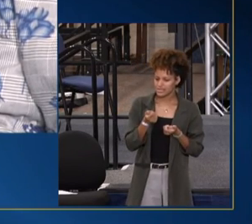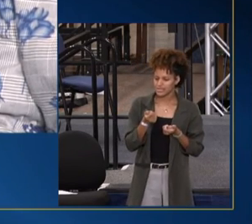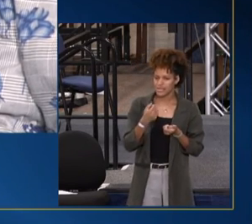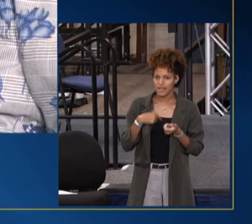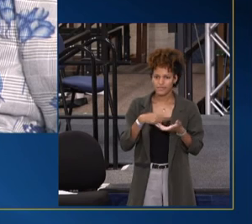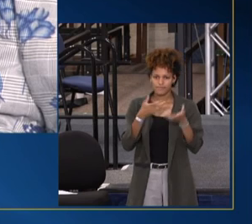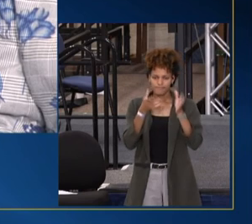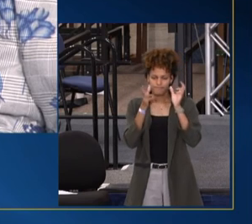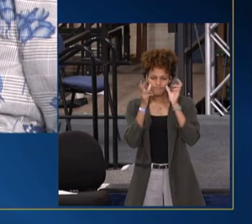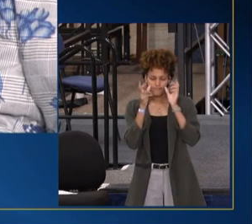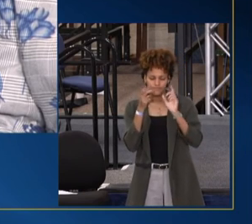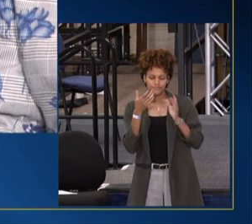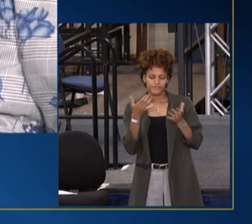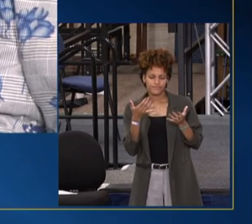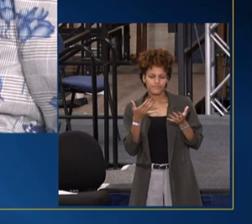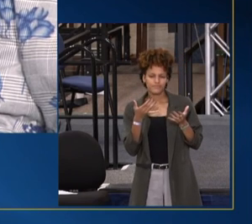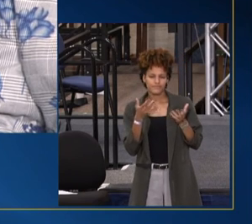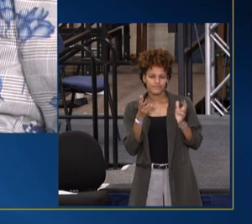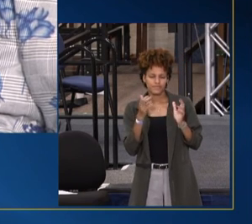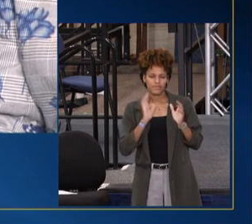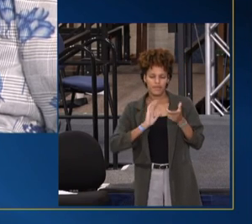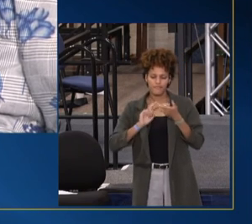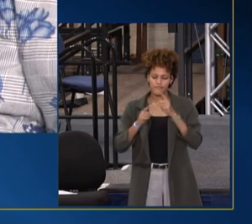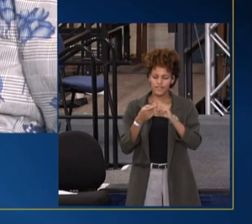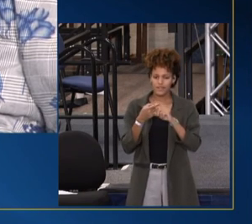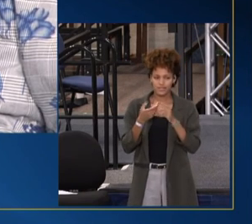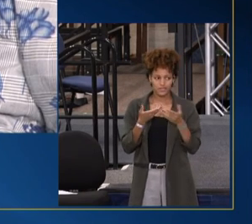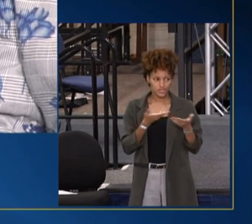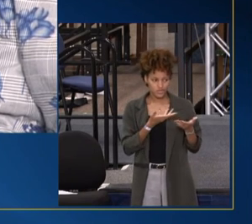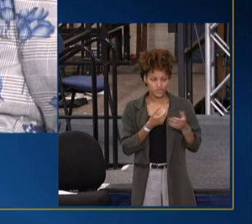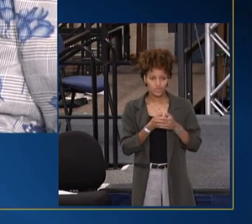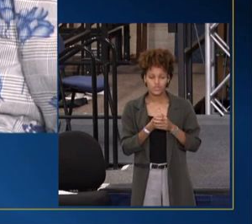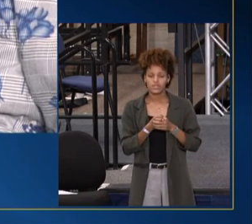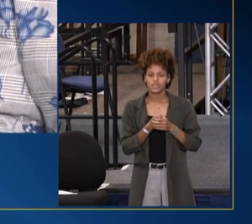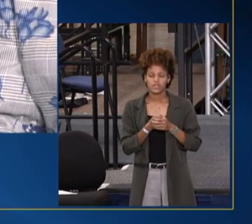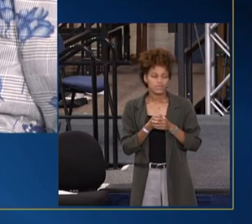was listening to my friends here, is that